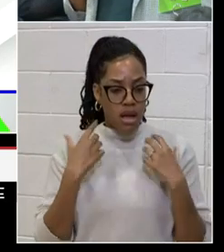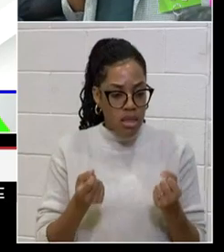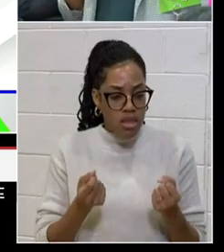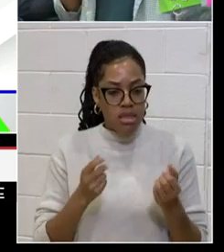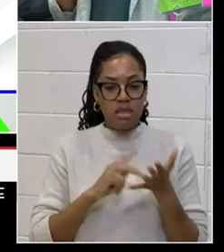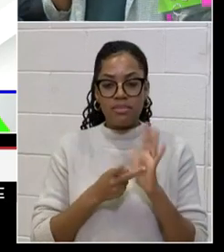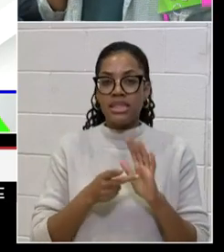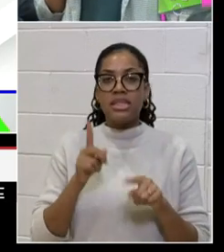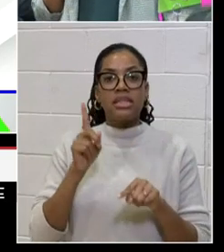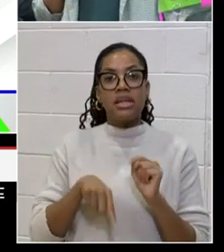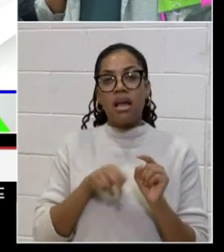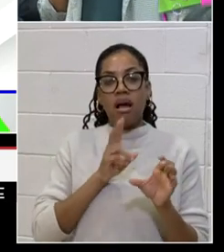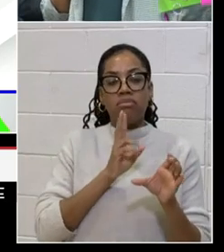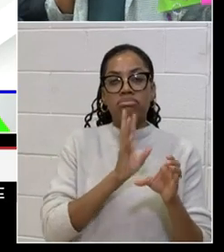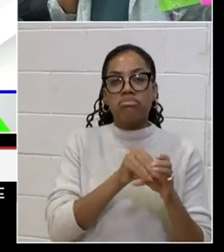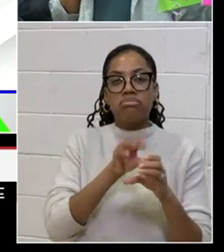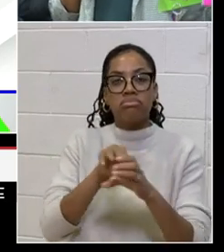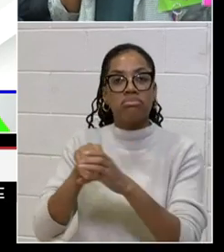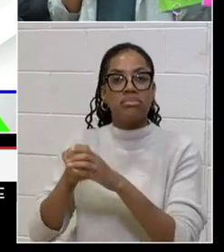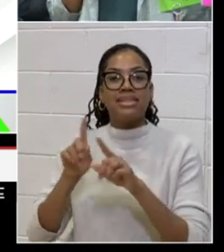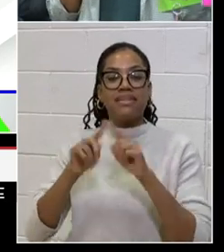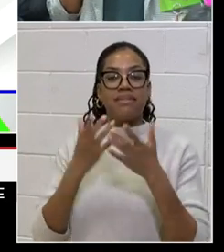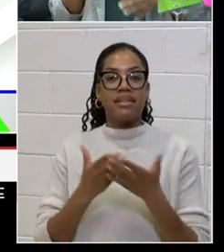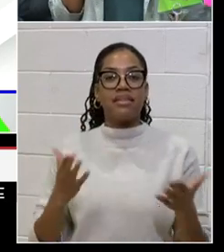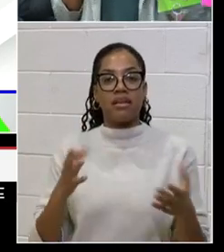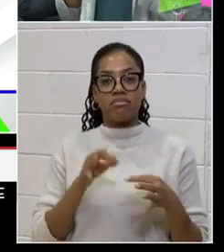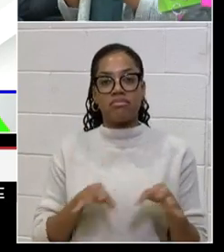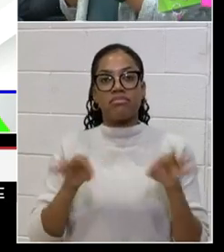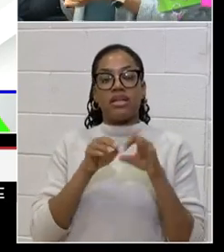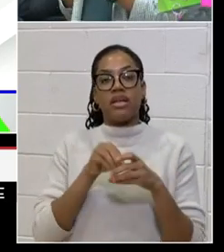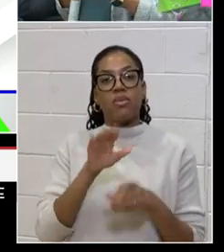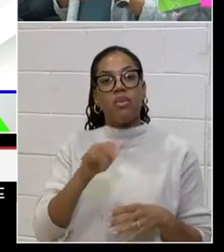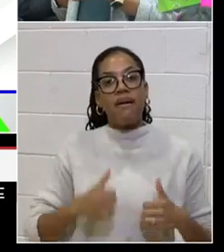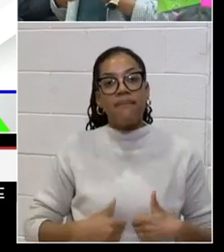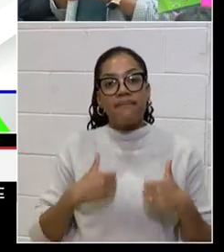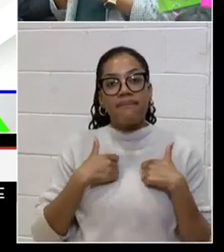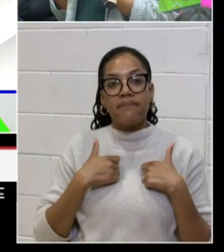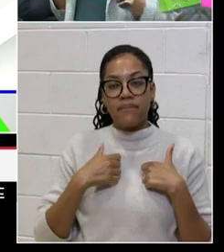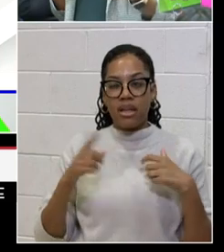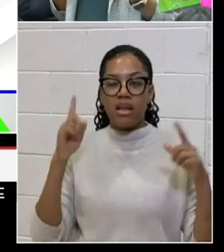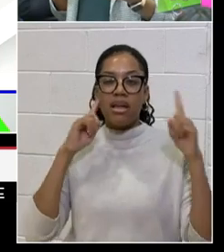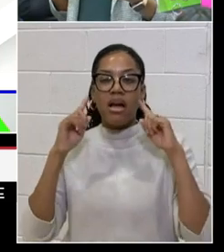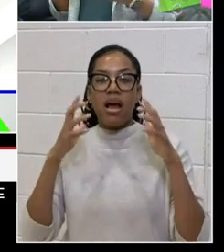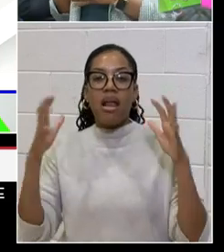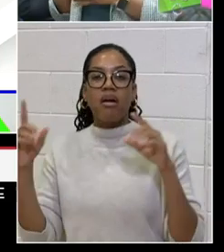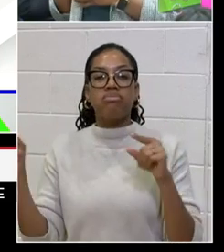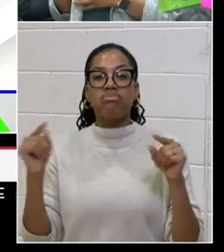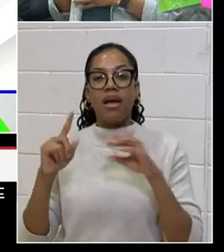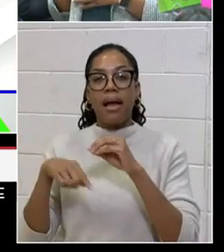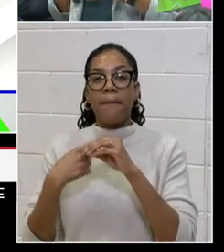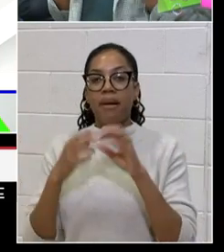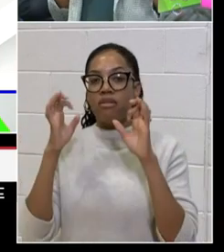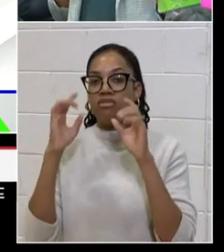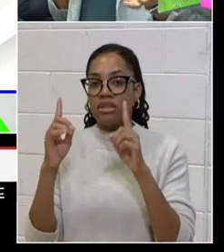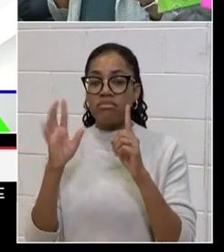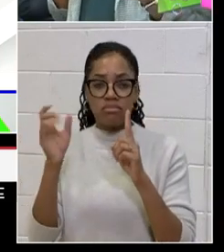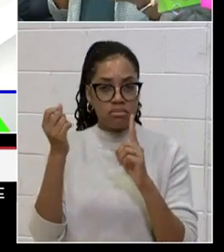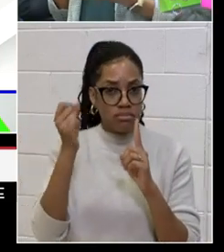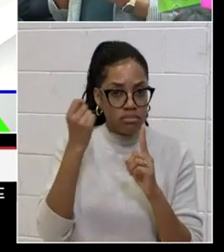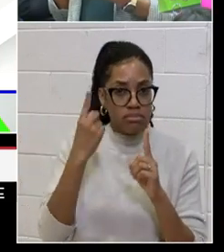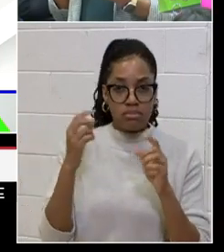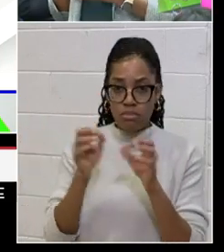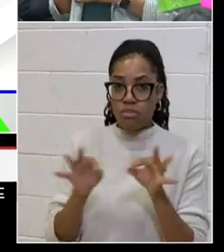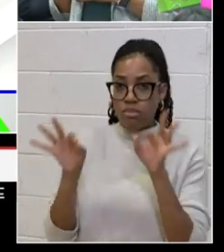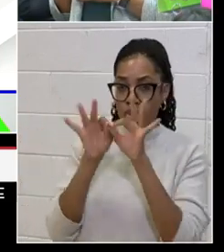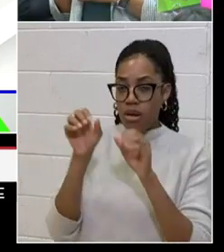to participate in different things that are important in your life. We're hearing a lot about education, which is very important, but if you don't have enough food, you're